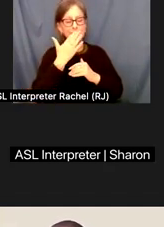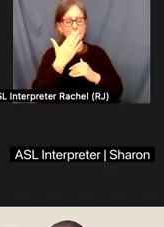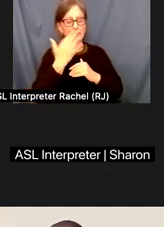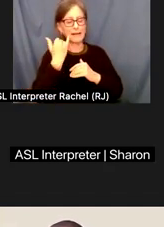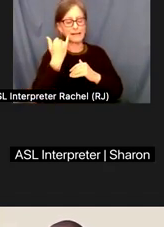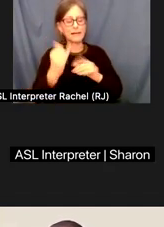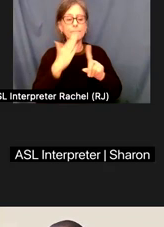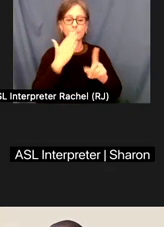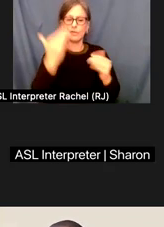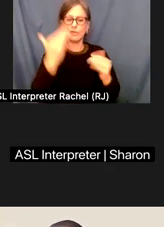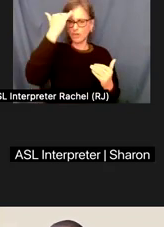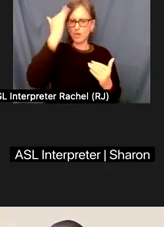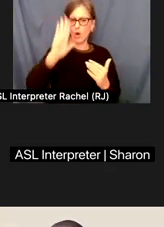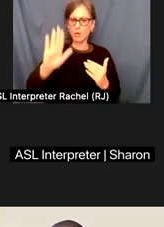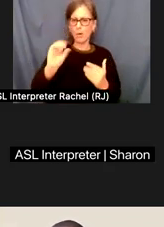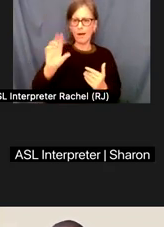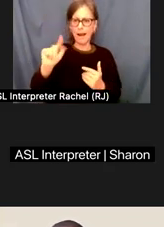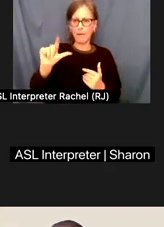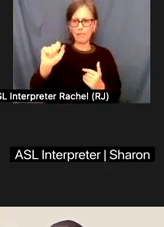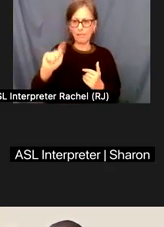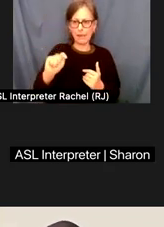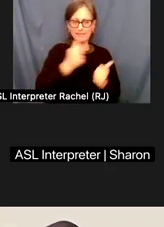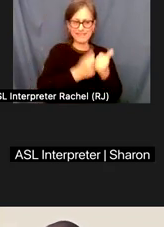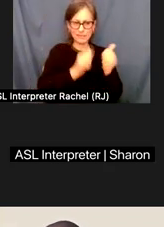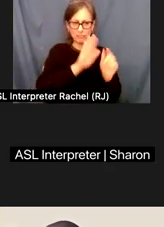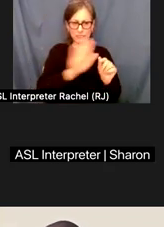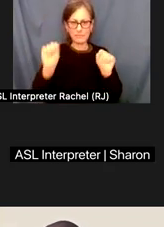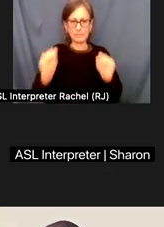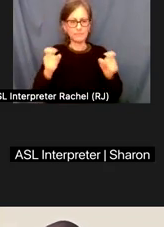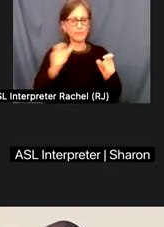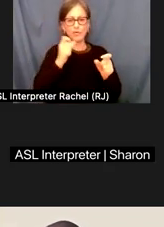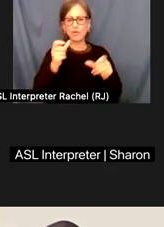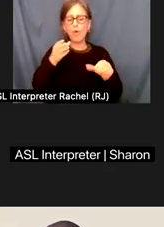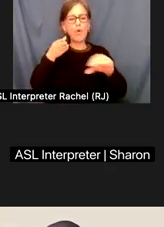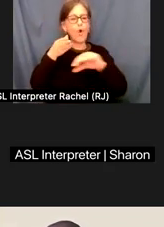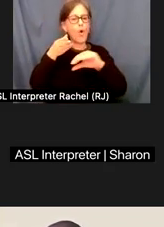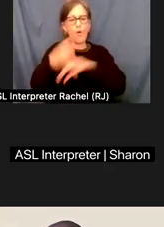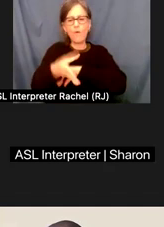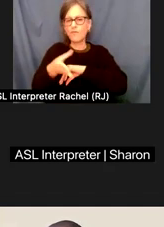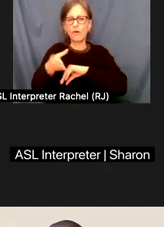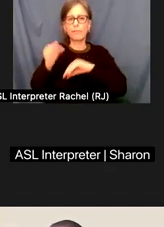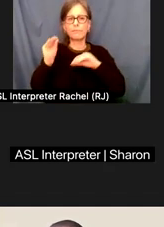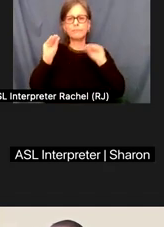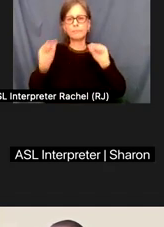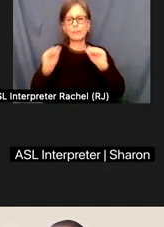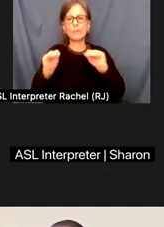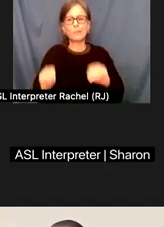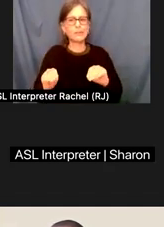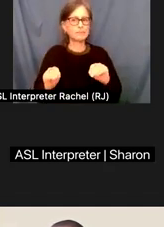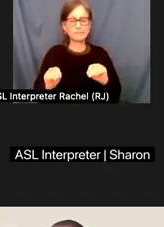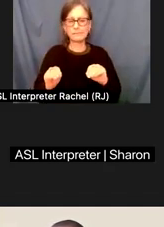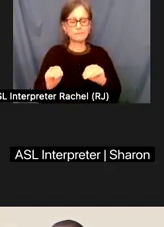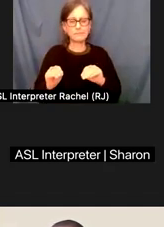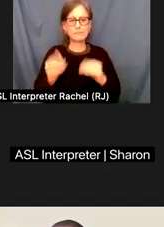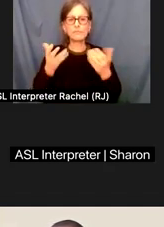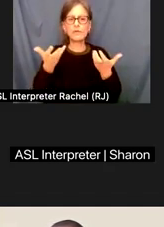aware of what your outlets can handle and not overloading them. and making sure that you're